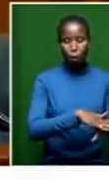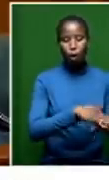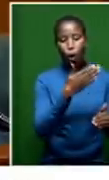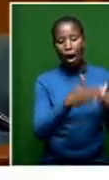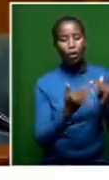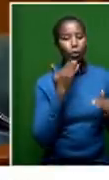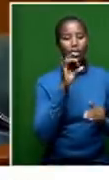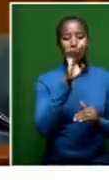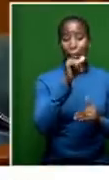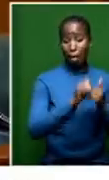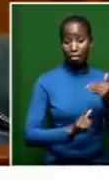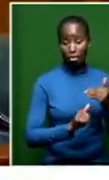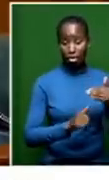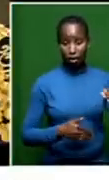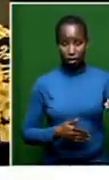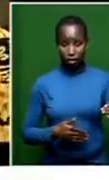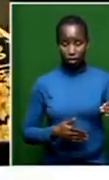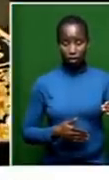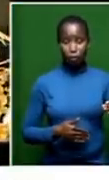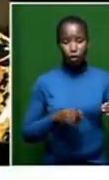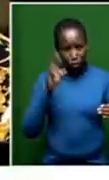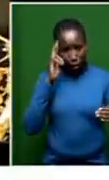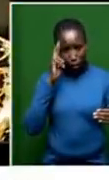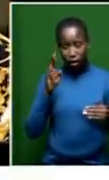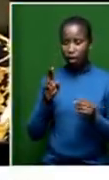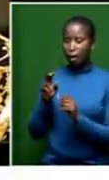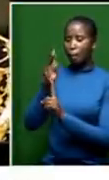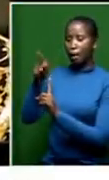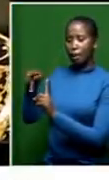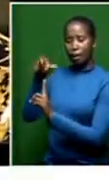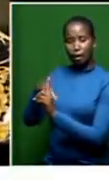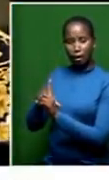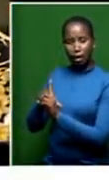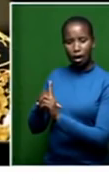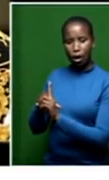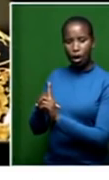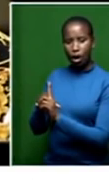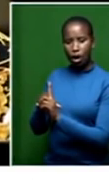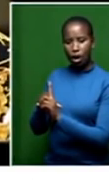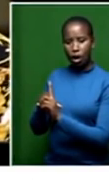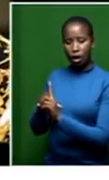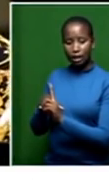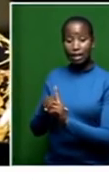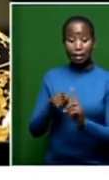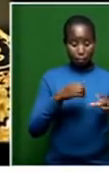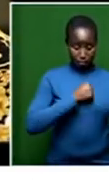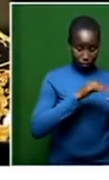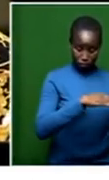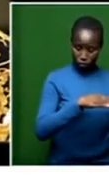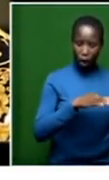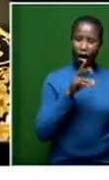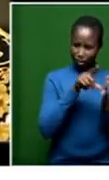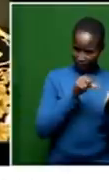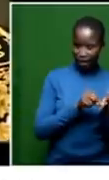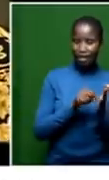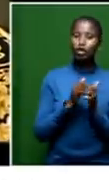Sakina, we have a date with the public protector. The date we have with the public protector starts from the 31st of